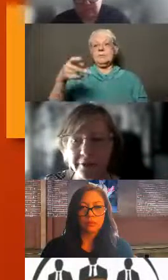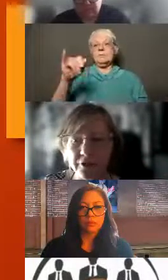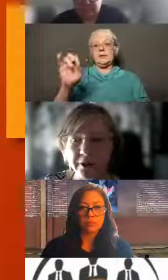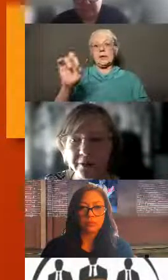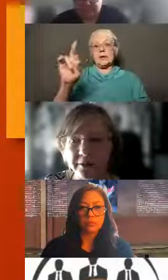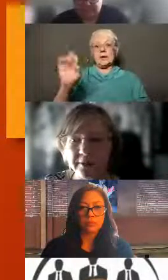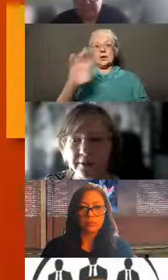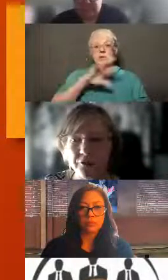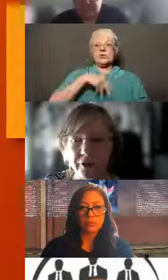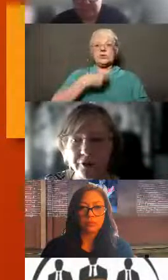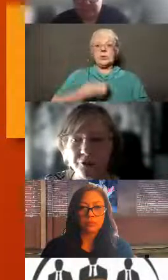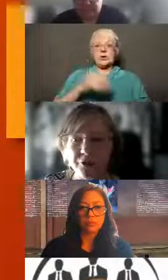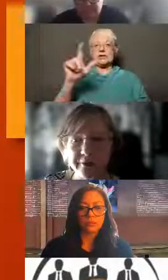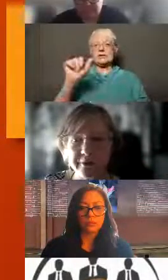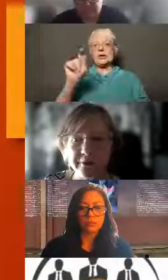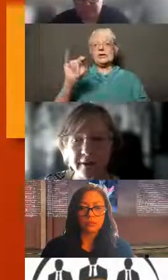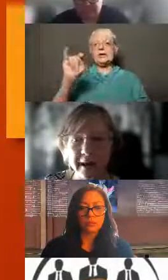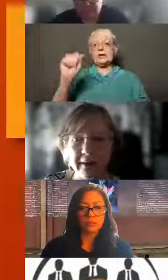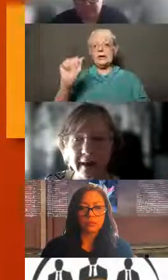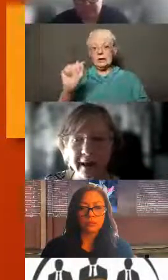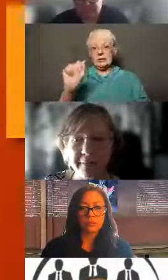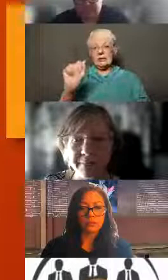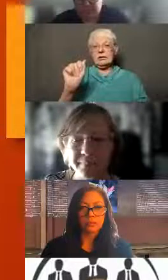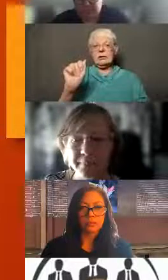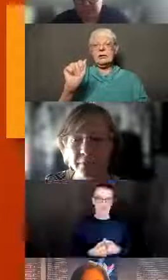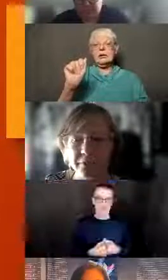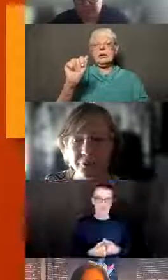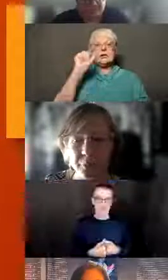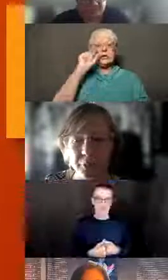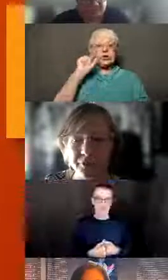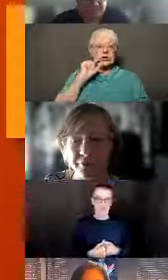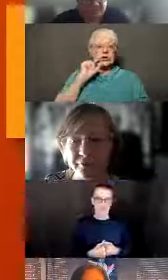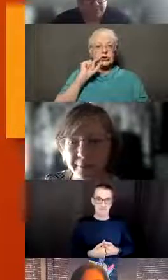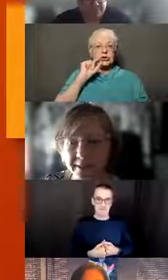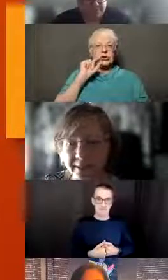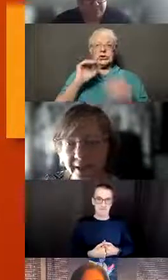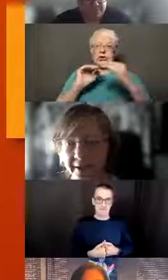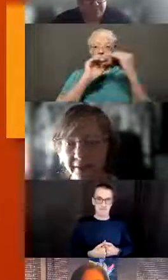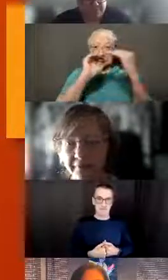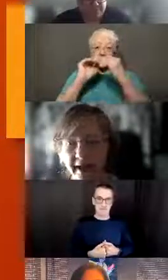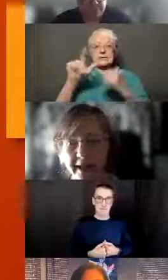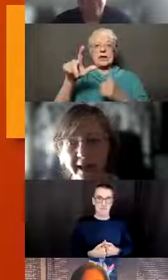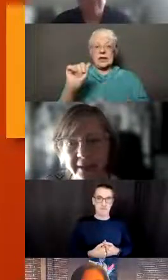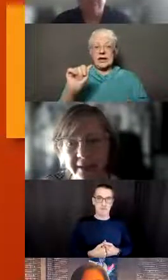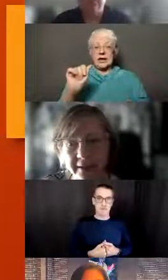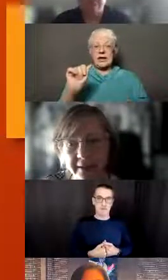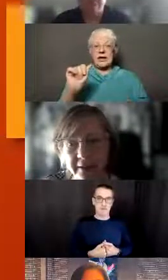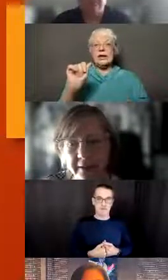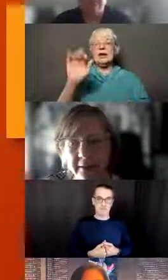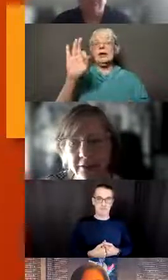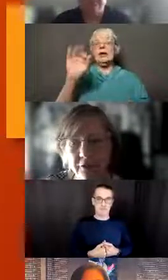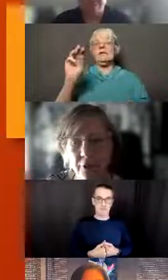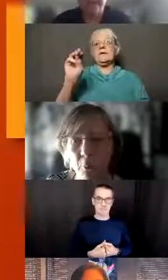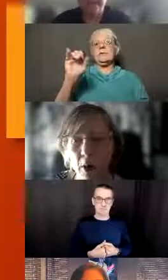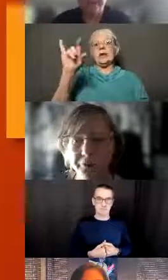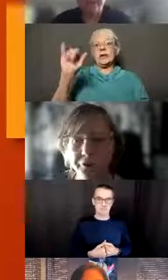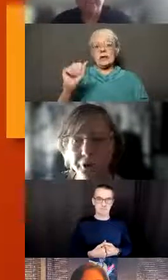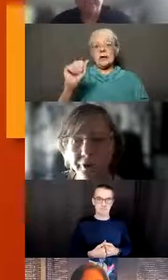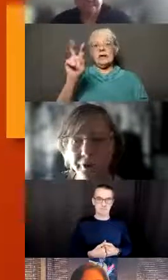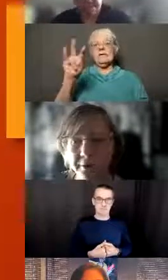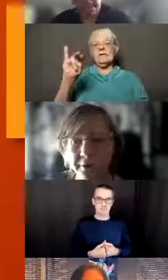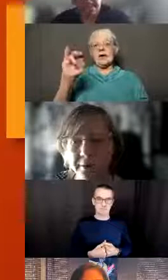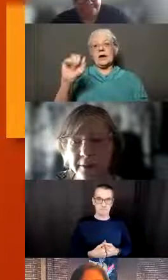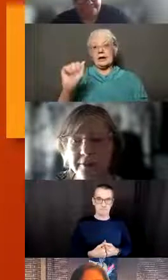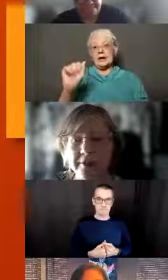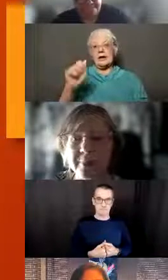Latina Coalition, Gender Justice LA, Somos Familia Valle. From